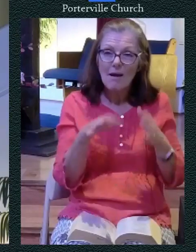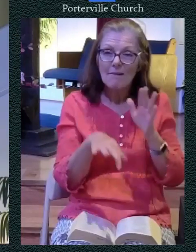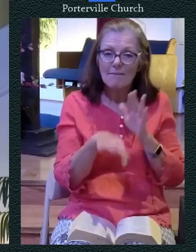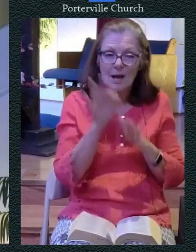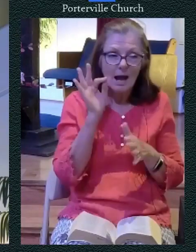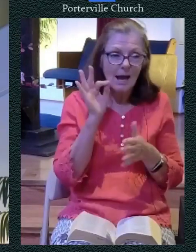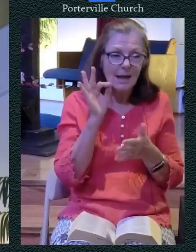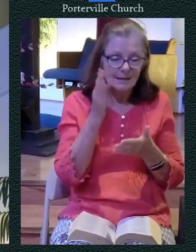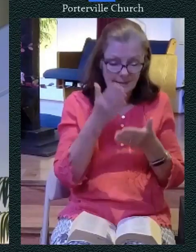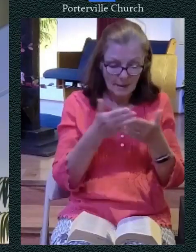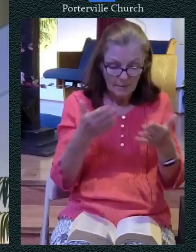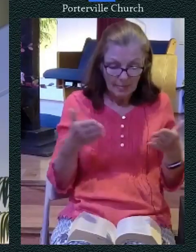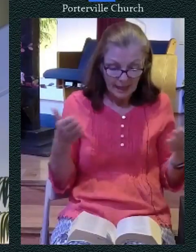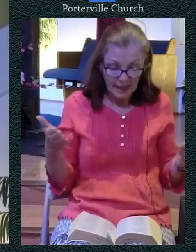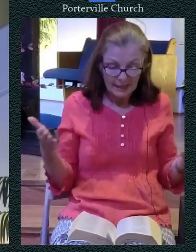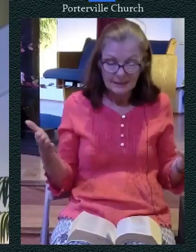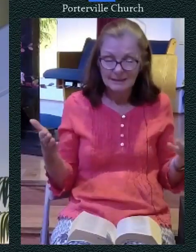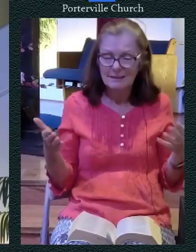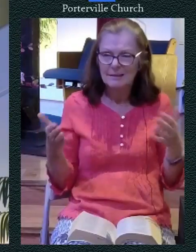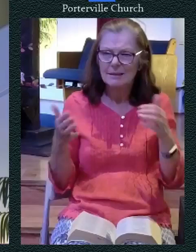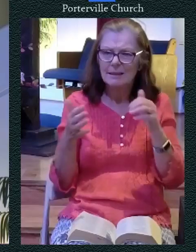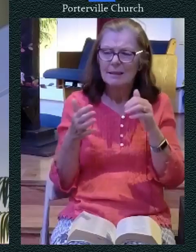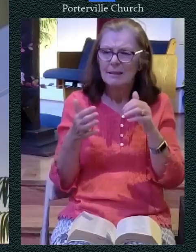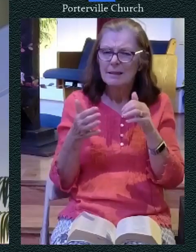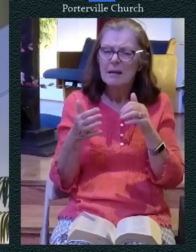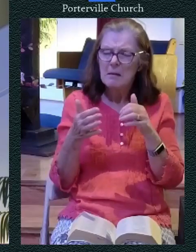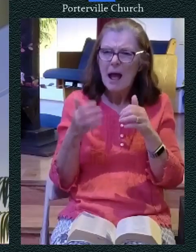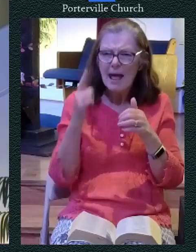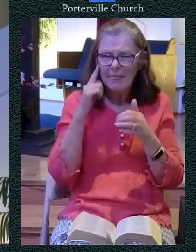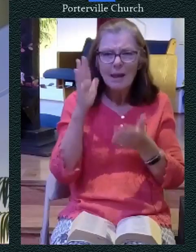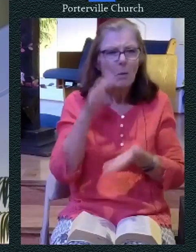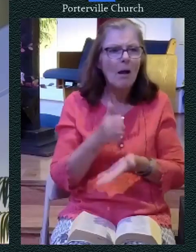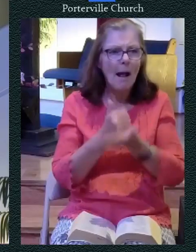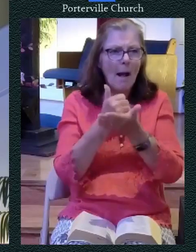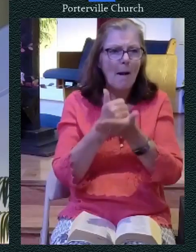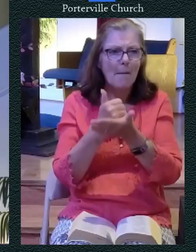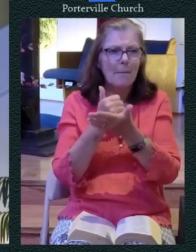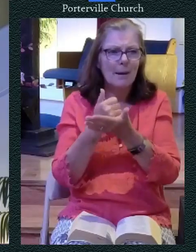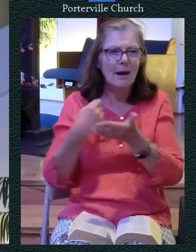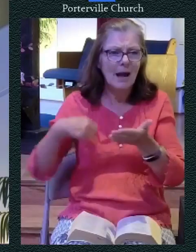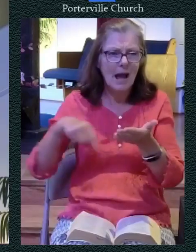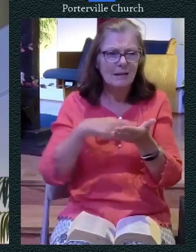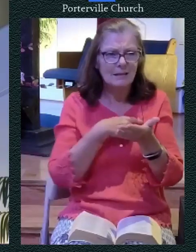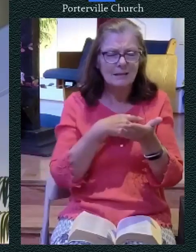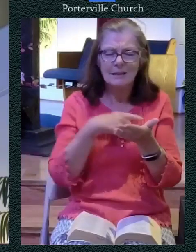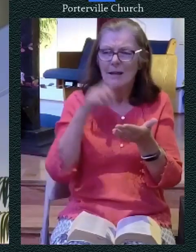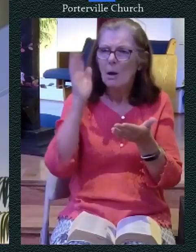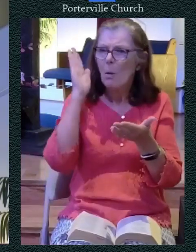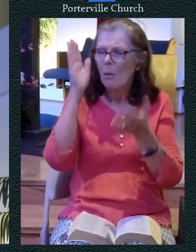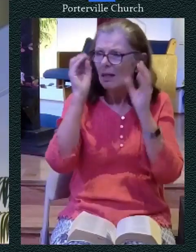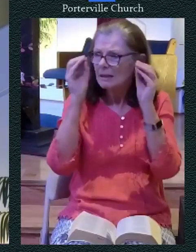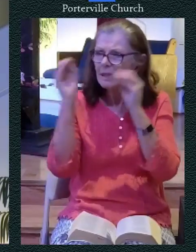psalm together that are tremendously helpful and instructive and encouraging.